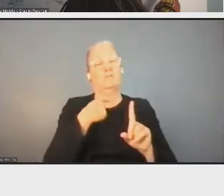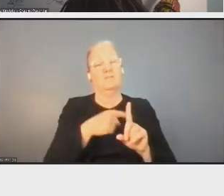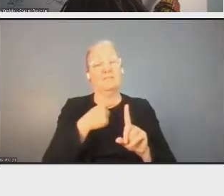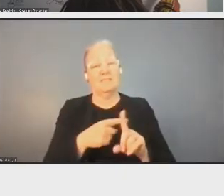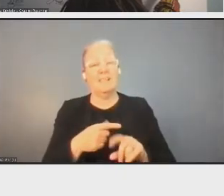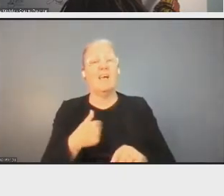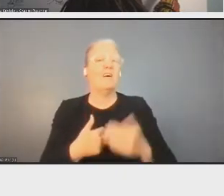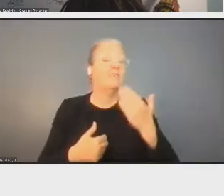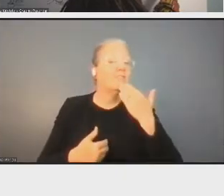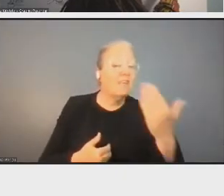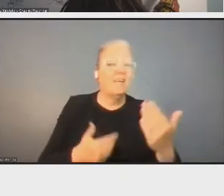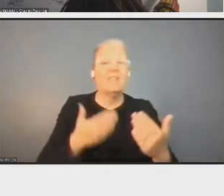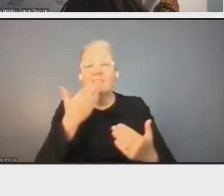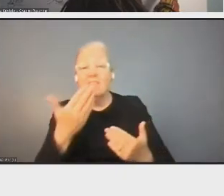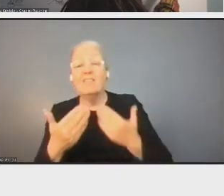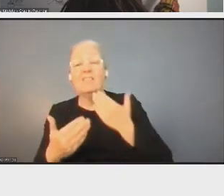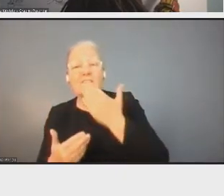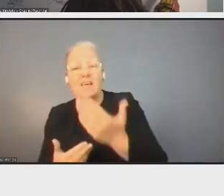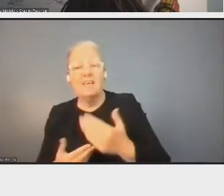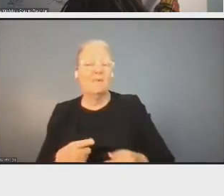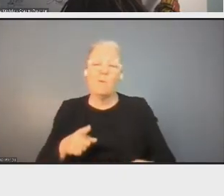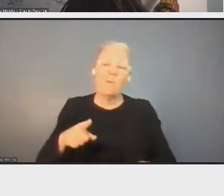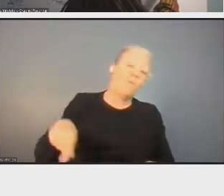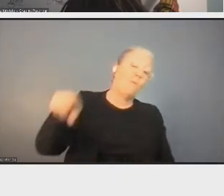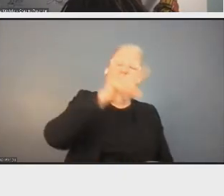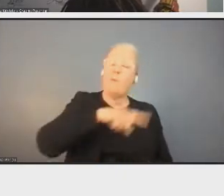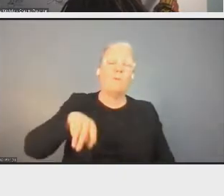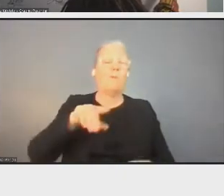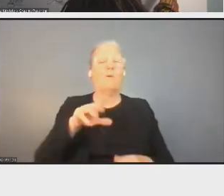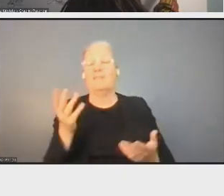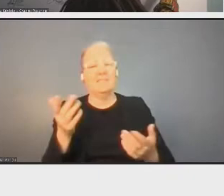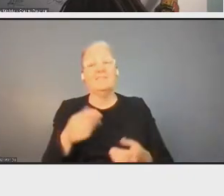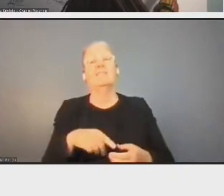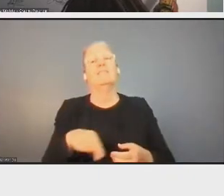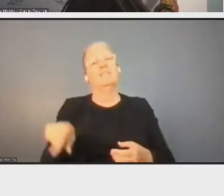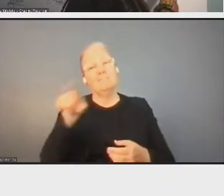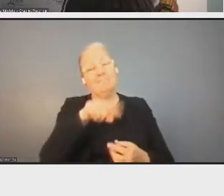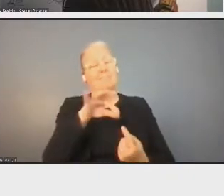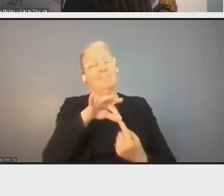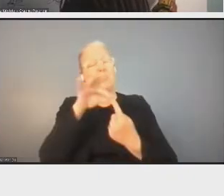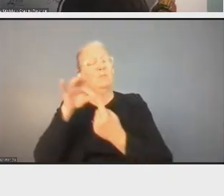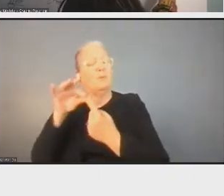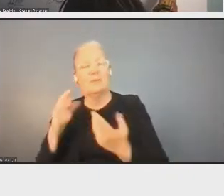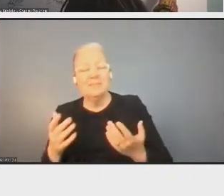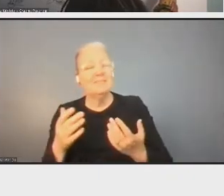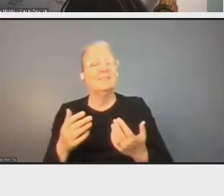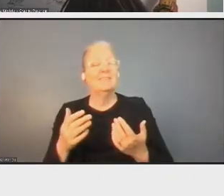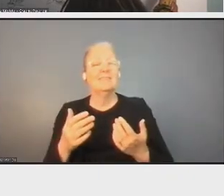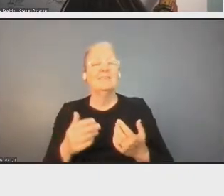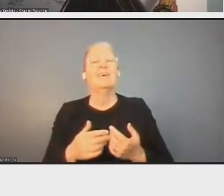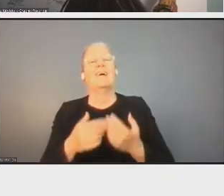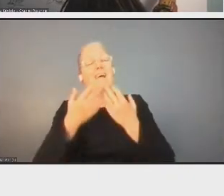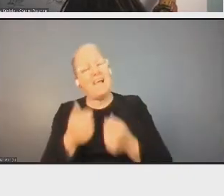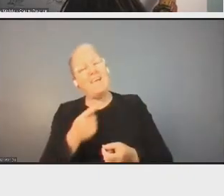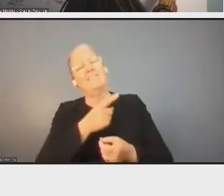you know, Basil and Ms. Epsi and Beatrice, everybody, David, to take this opportunity. So like I said, you know, the aspirations are there, and